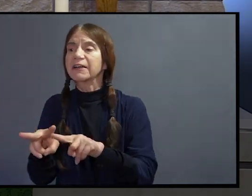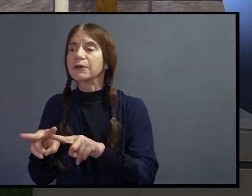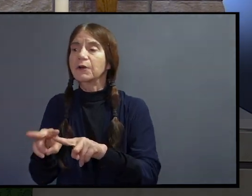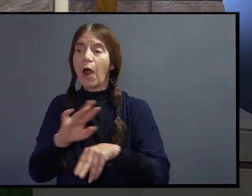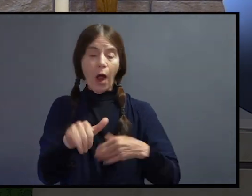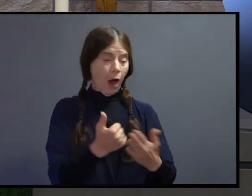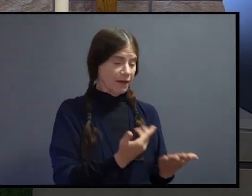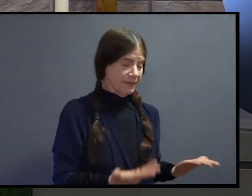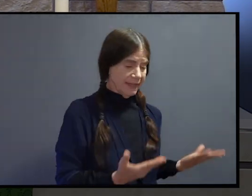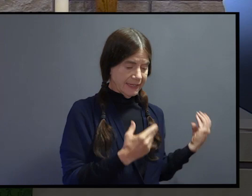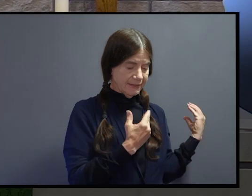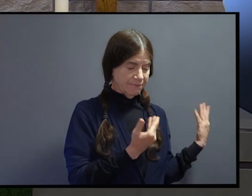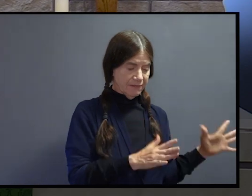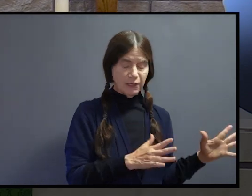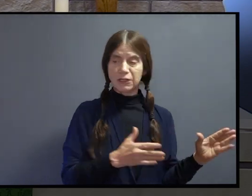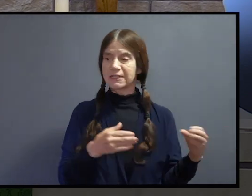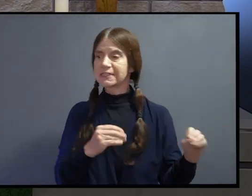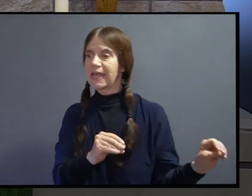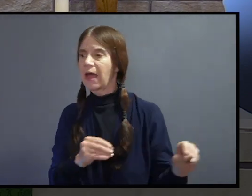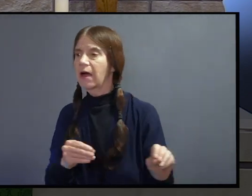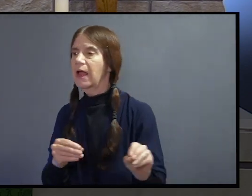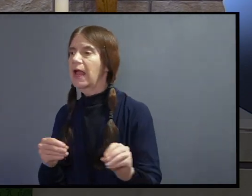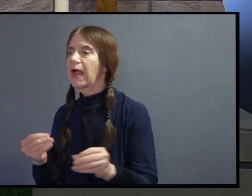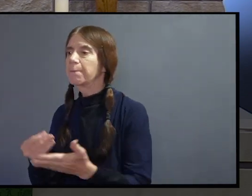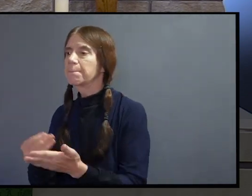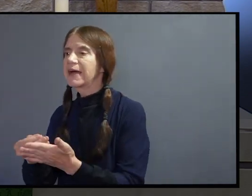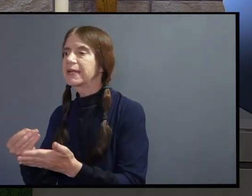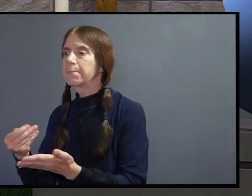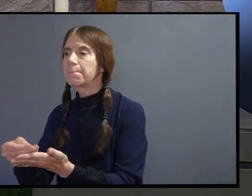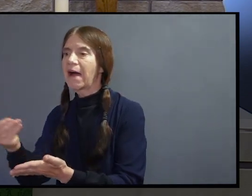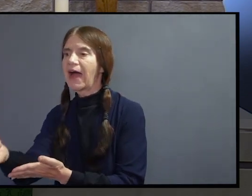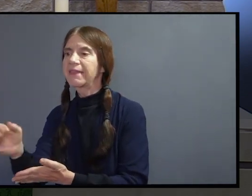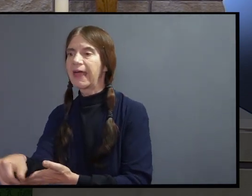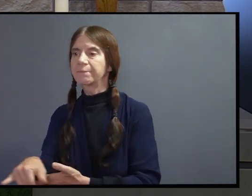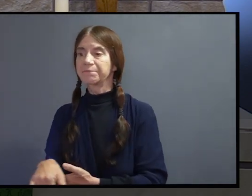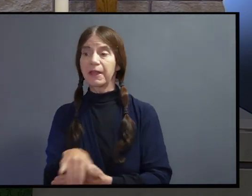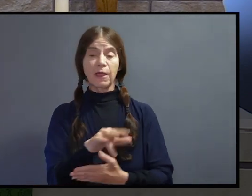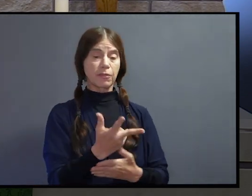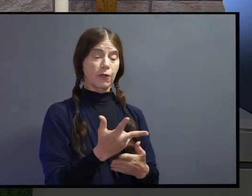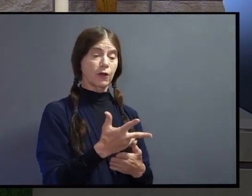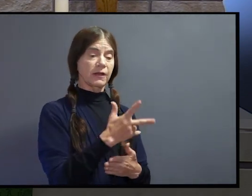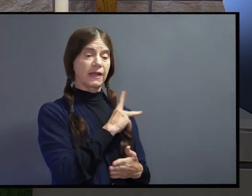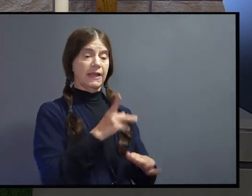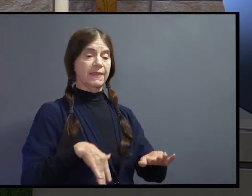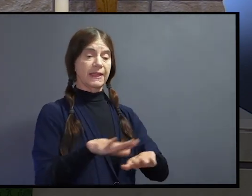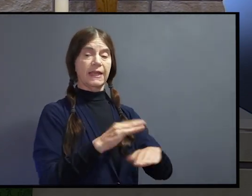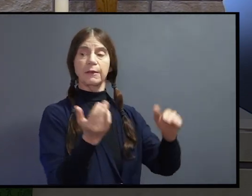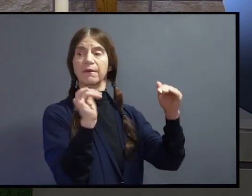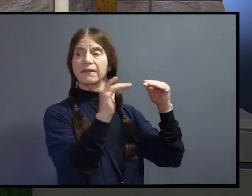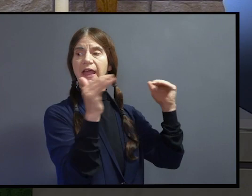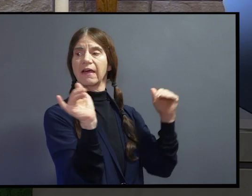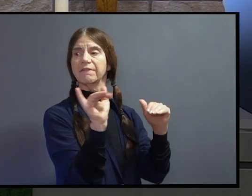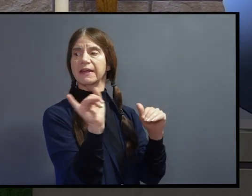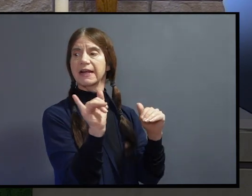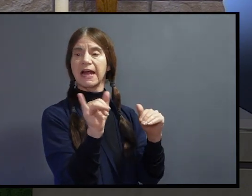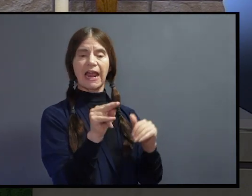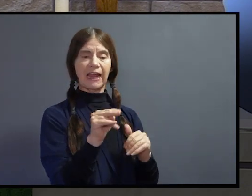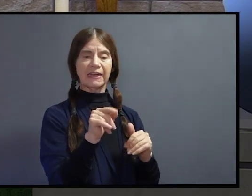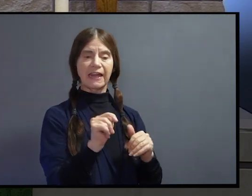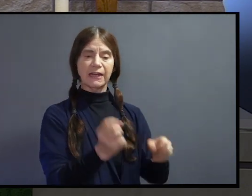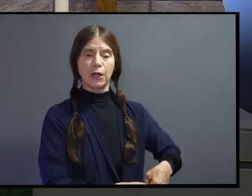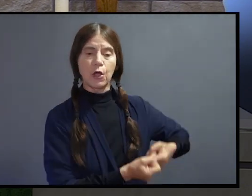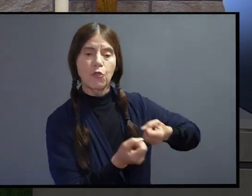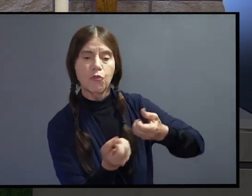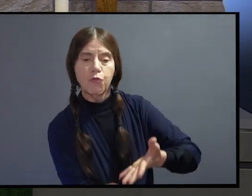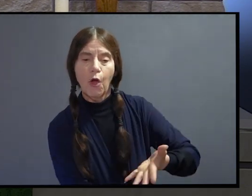value, went and sold all that he had and bought it. Again, the kingdom of heaven